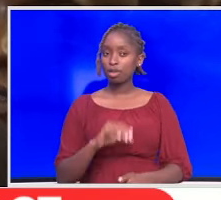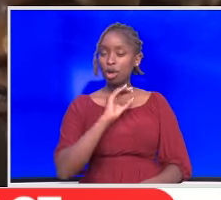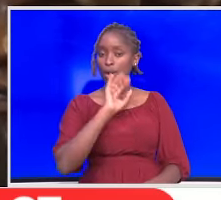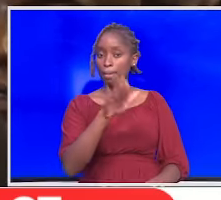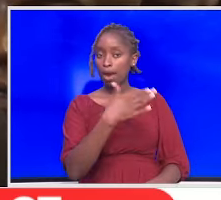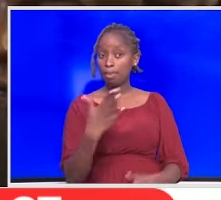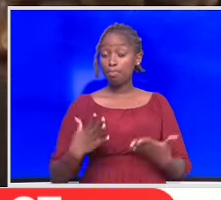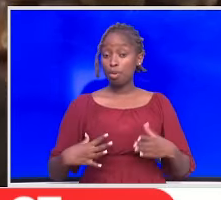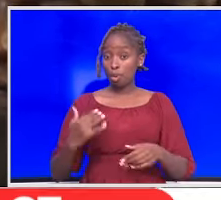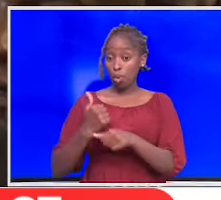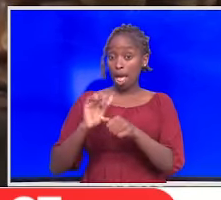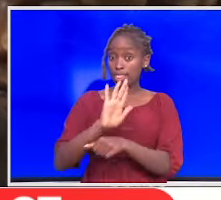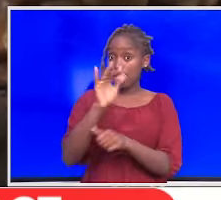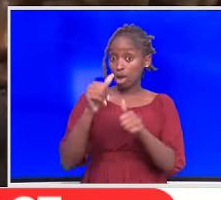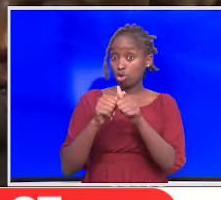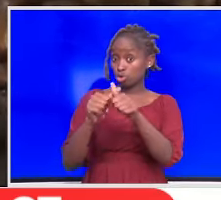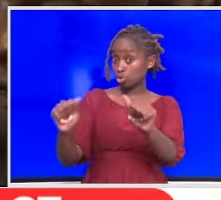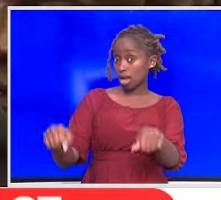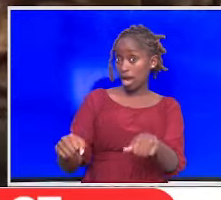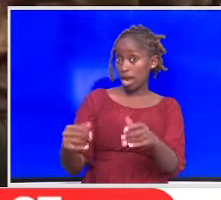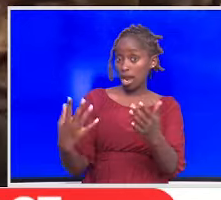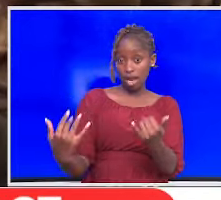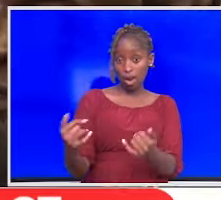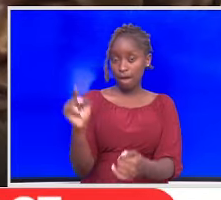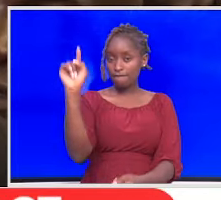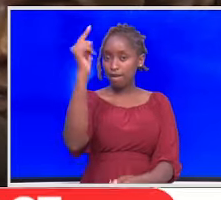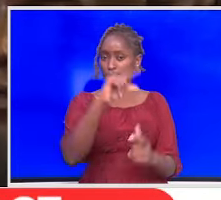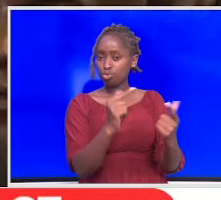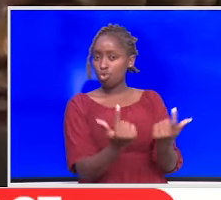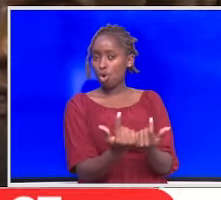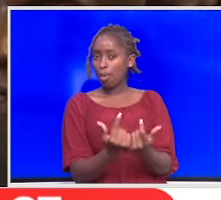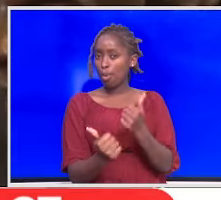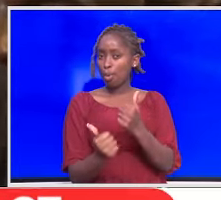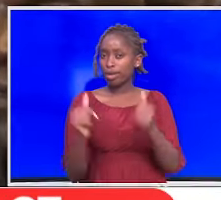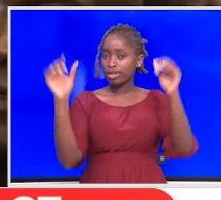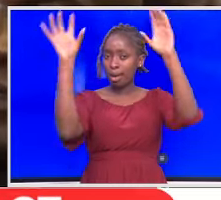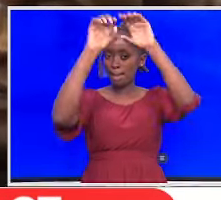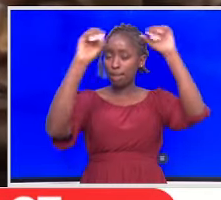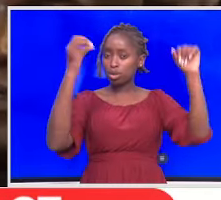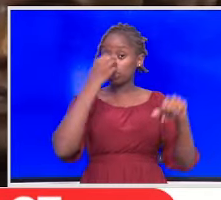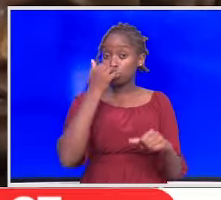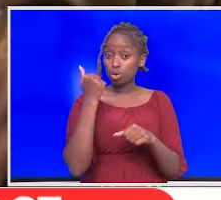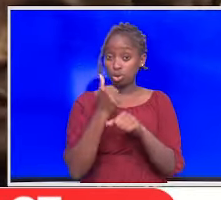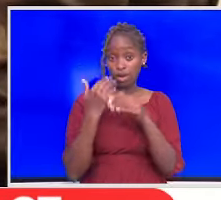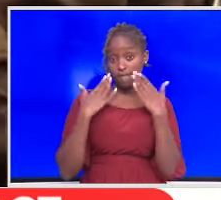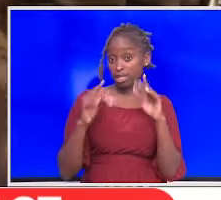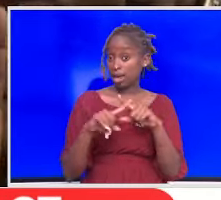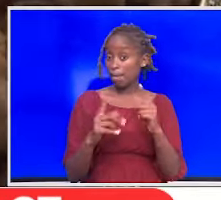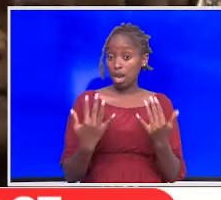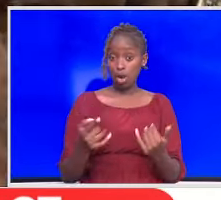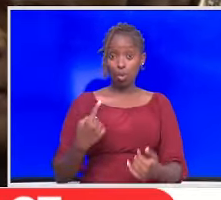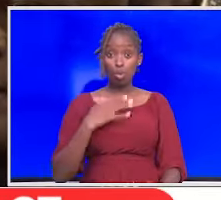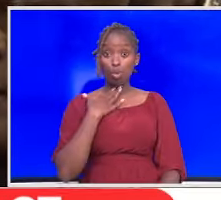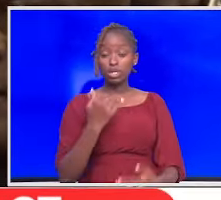work so that the first bath the president, His Excellency, has done, but we want now to face